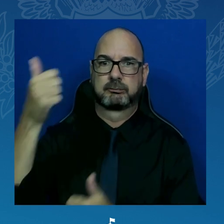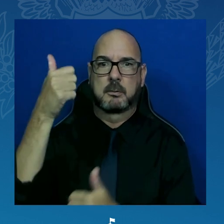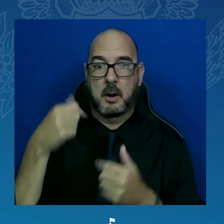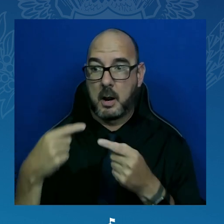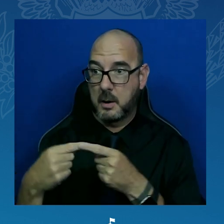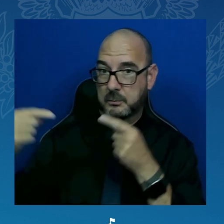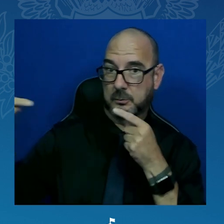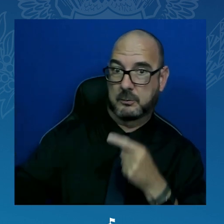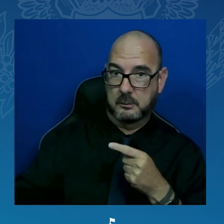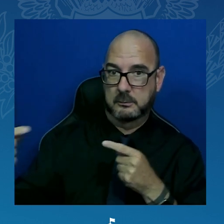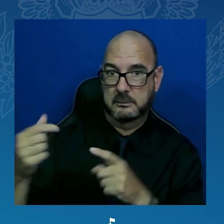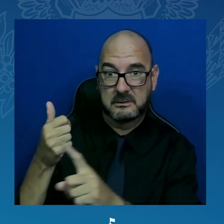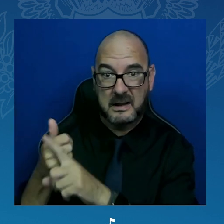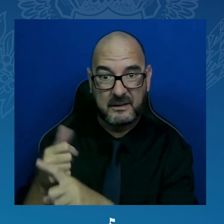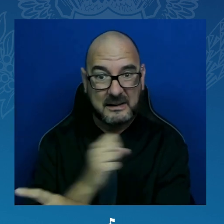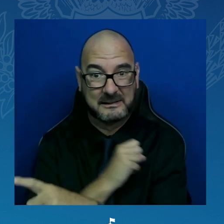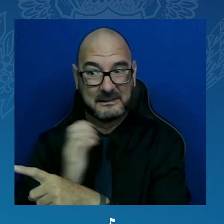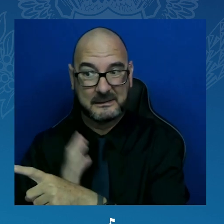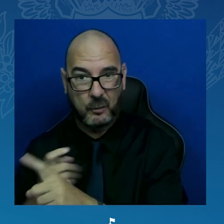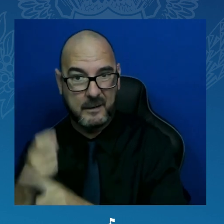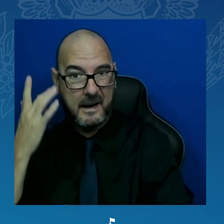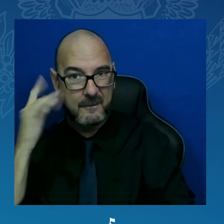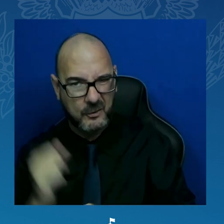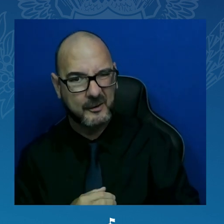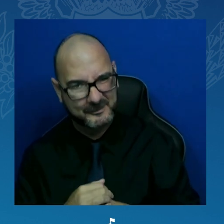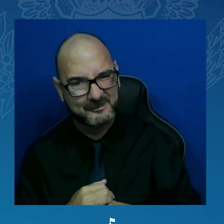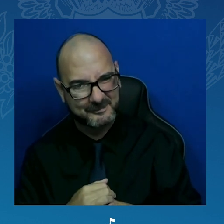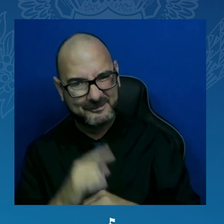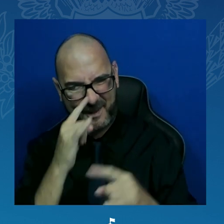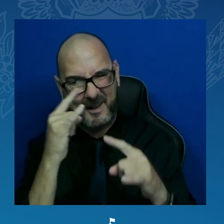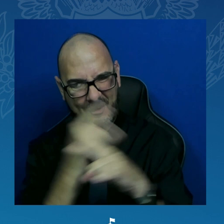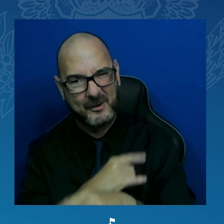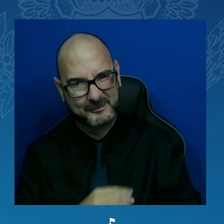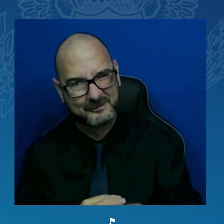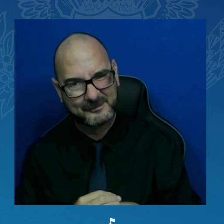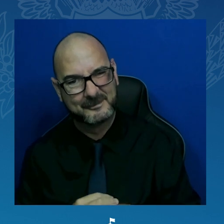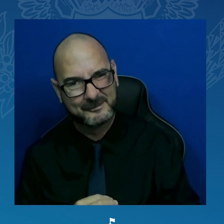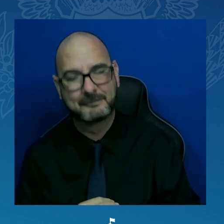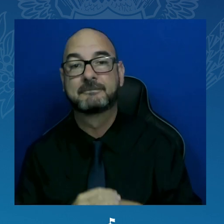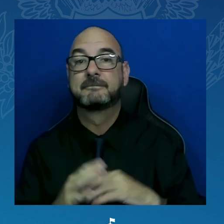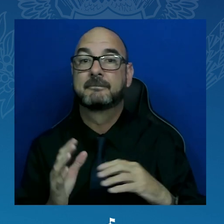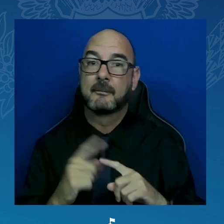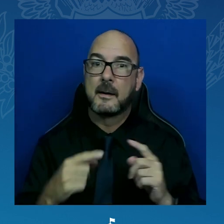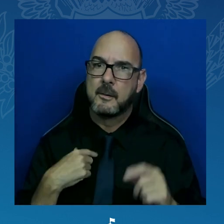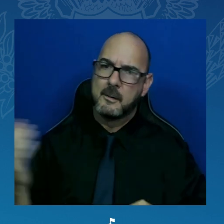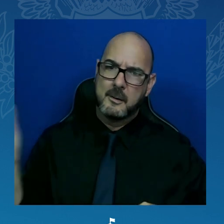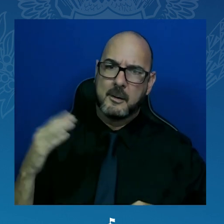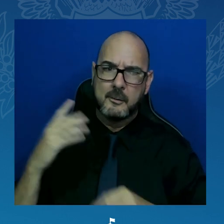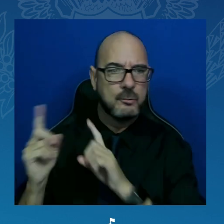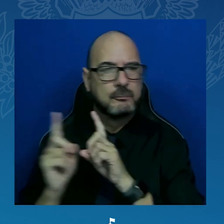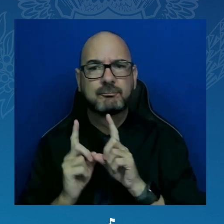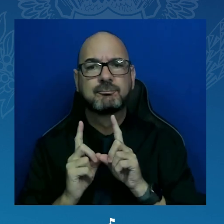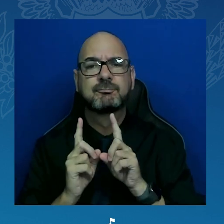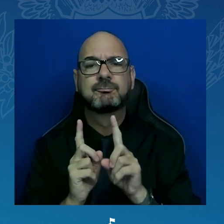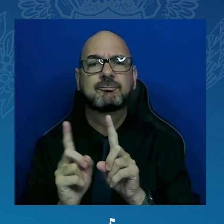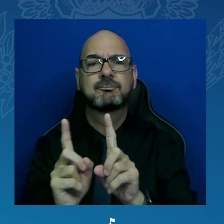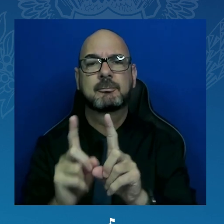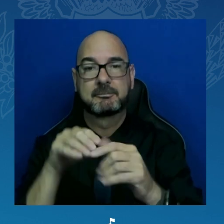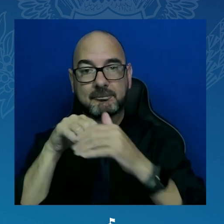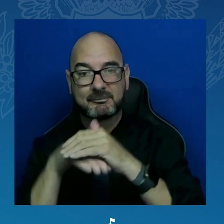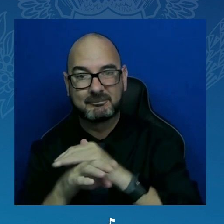a senator from California, and I walked her inside the corridors of the